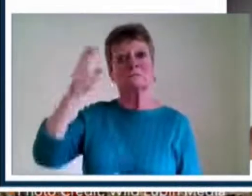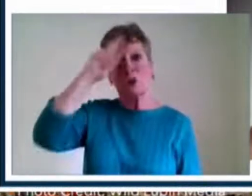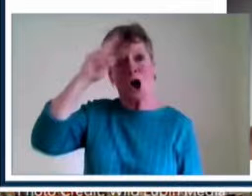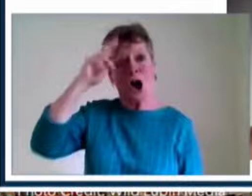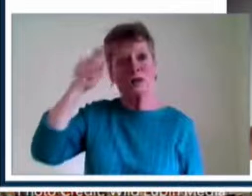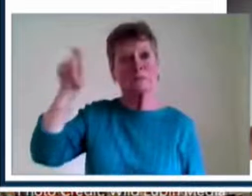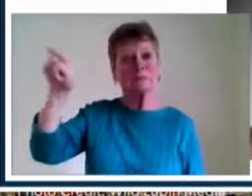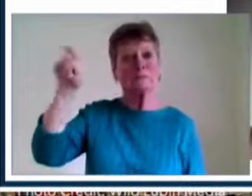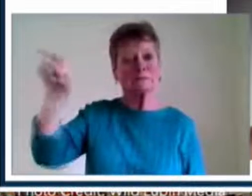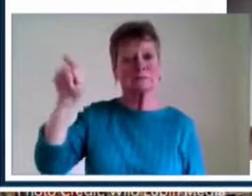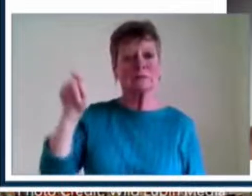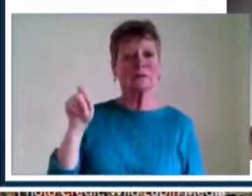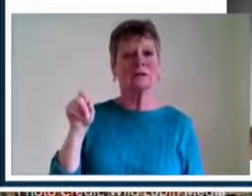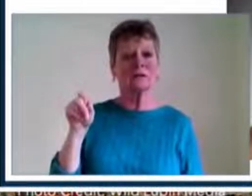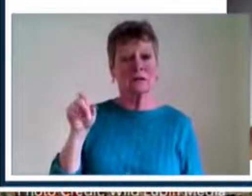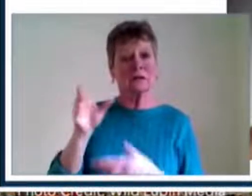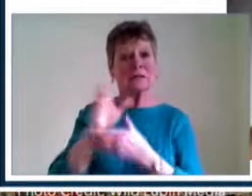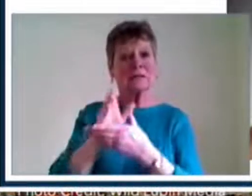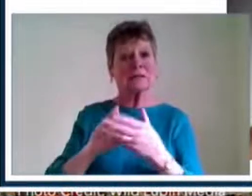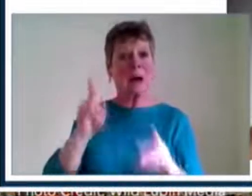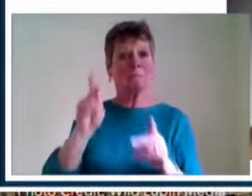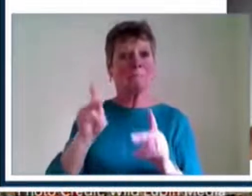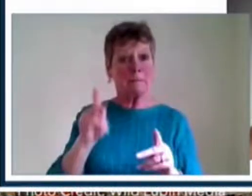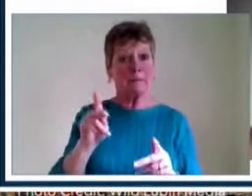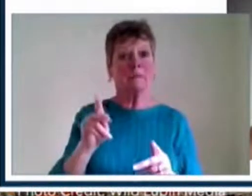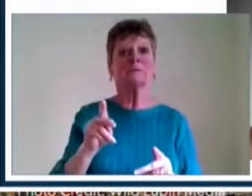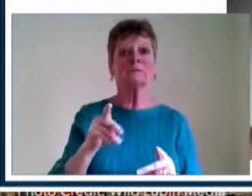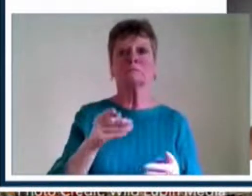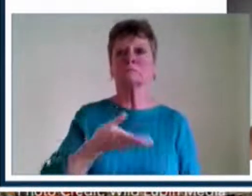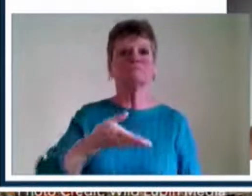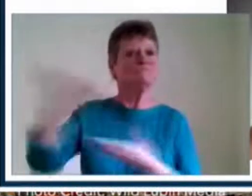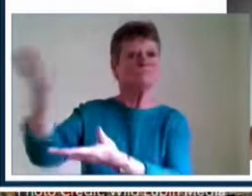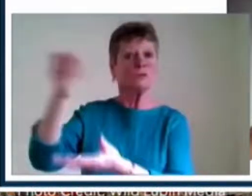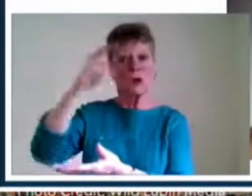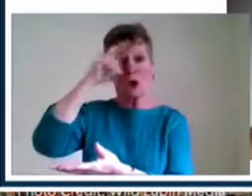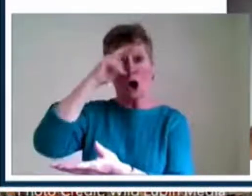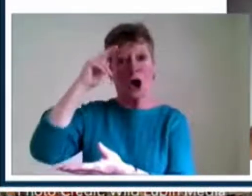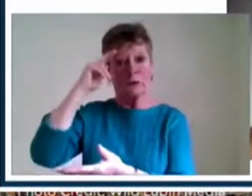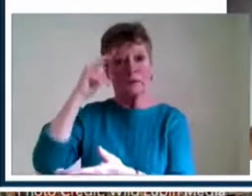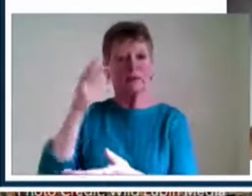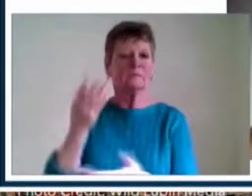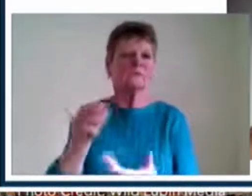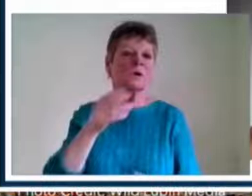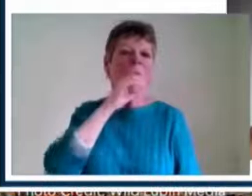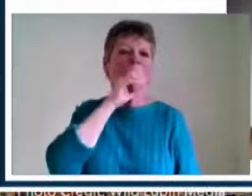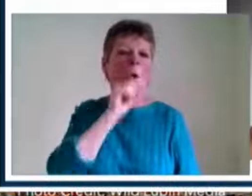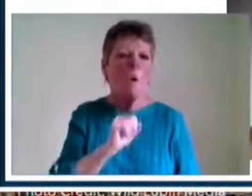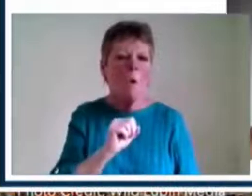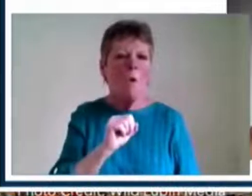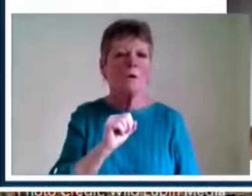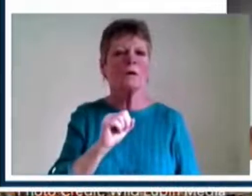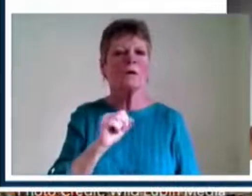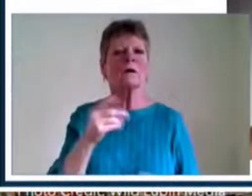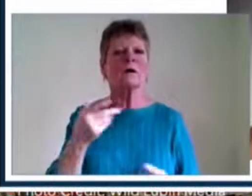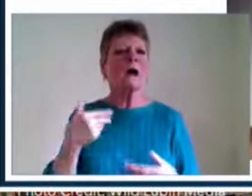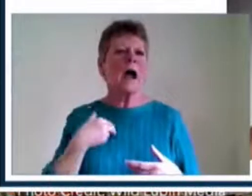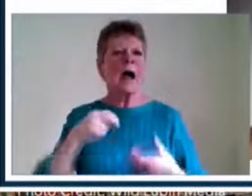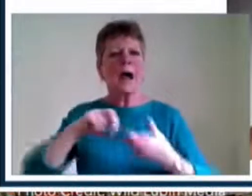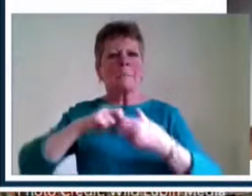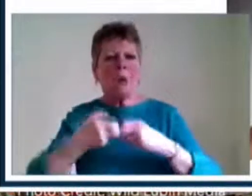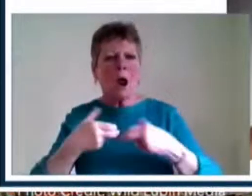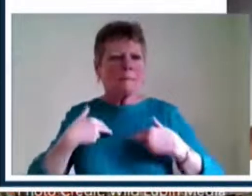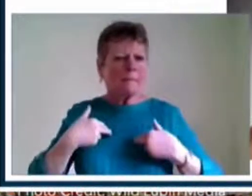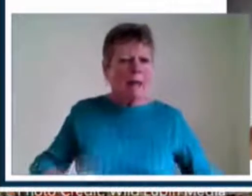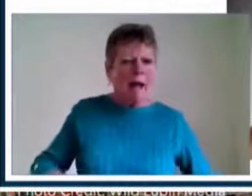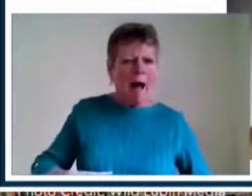said in my remarks, the people who are ending up in hospital are those who are elderly, usually with chronic multiple chronic